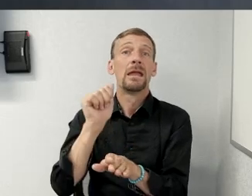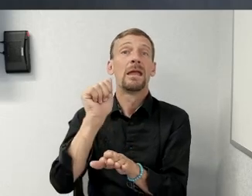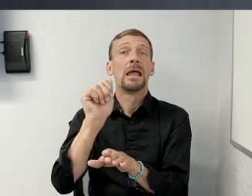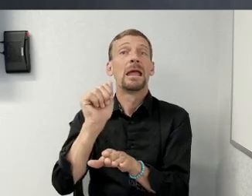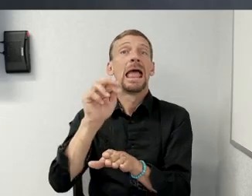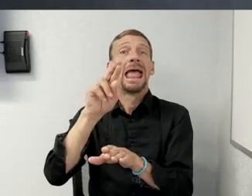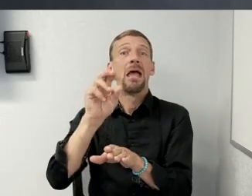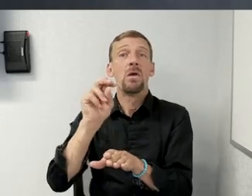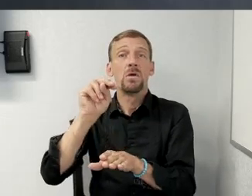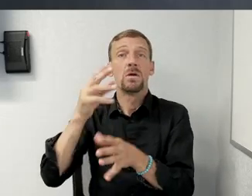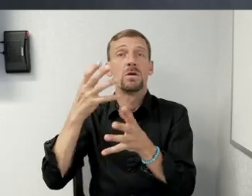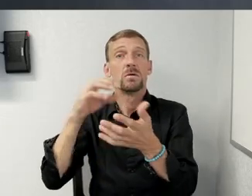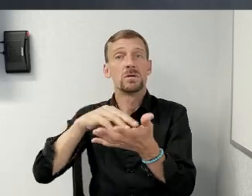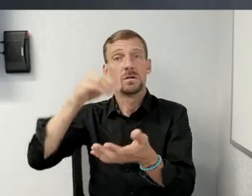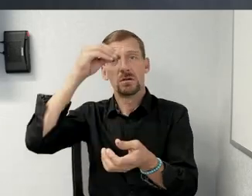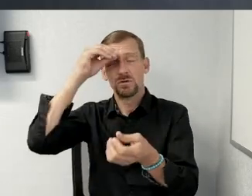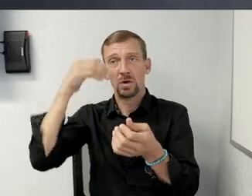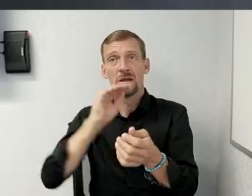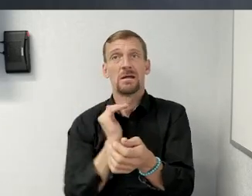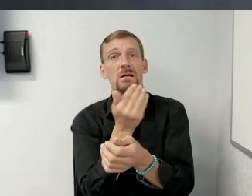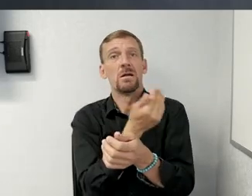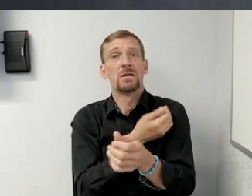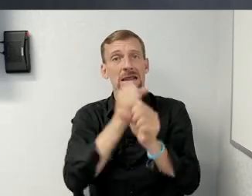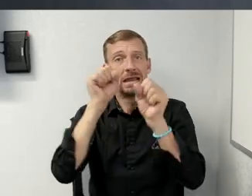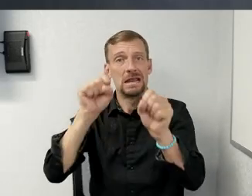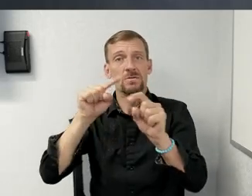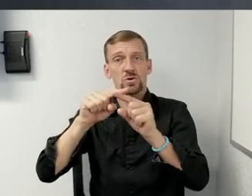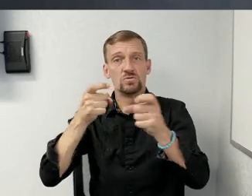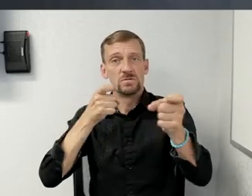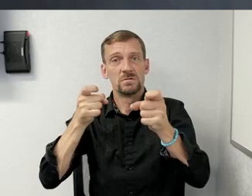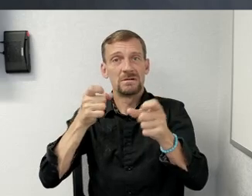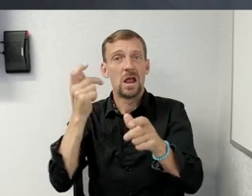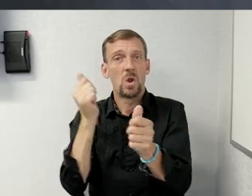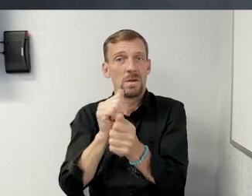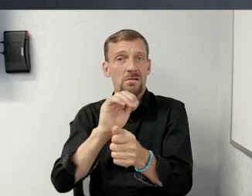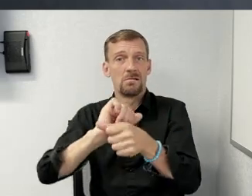current capacity in Tulare County is to treat COVID patients.